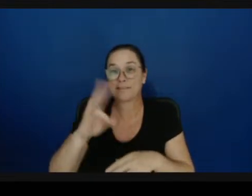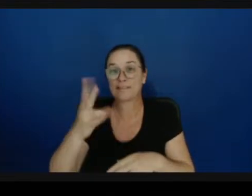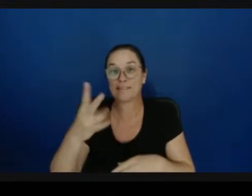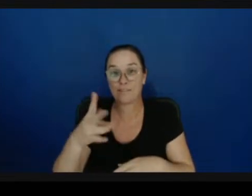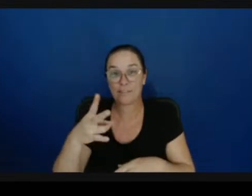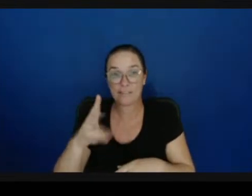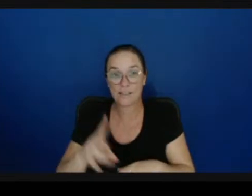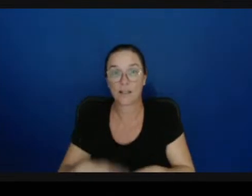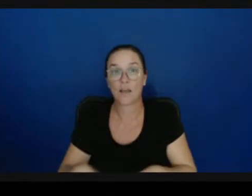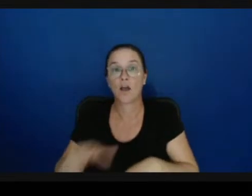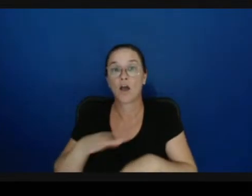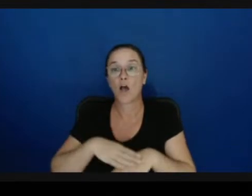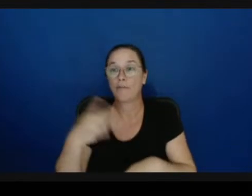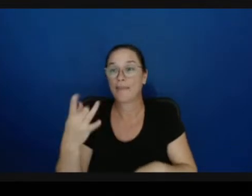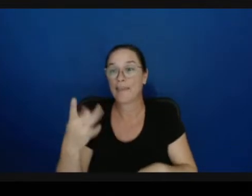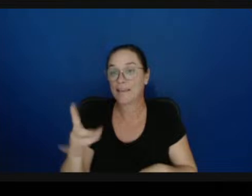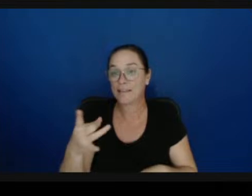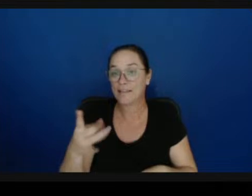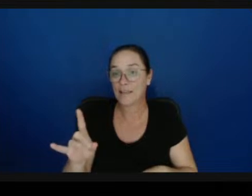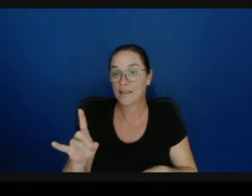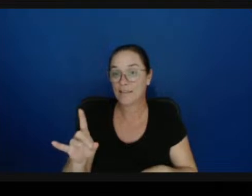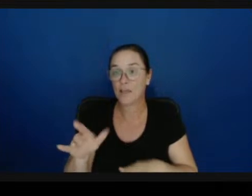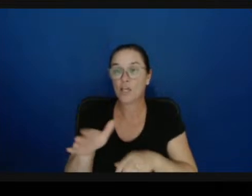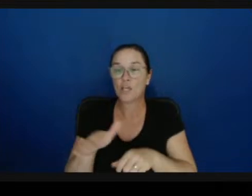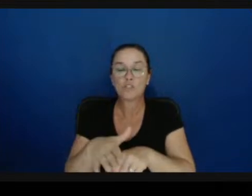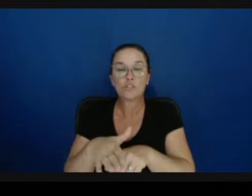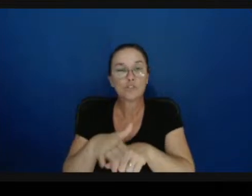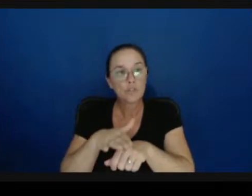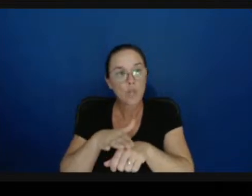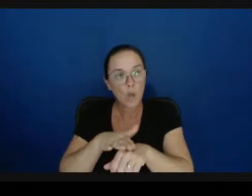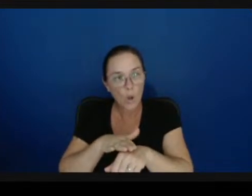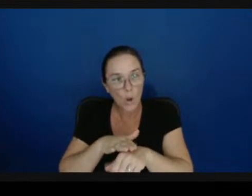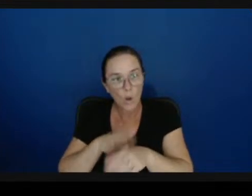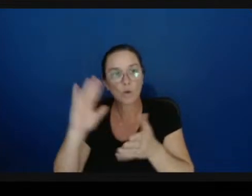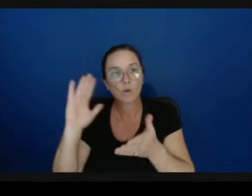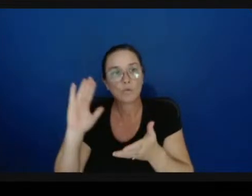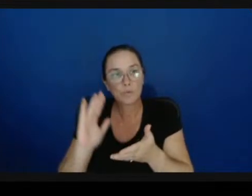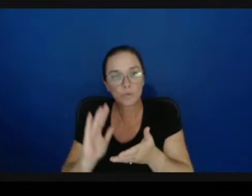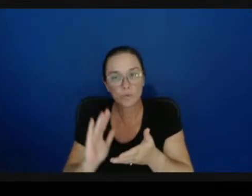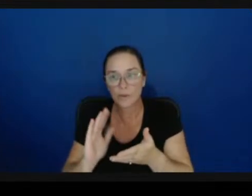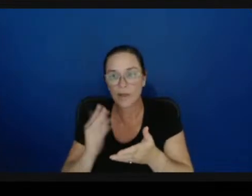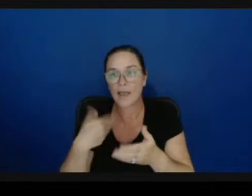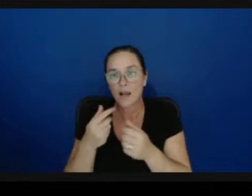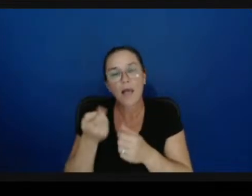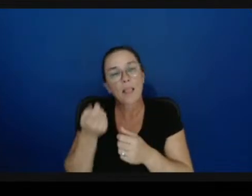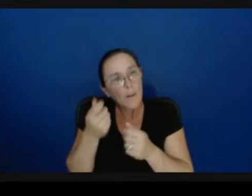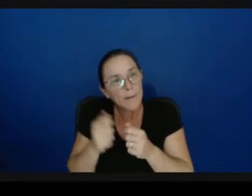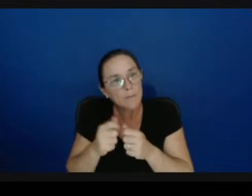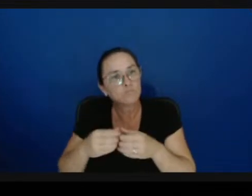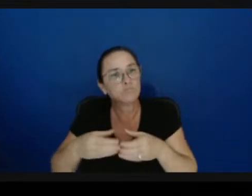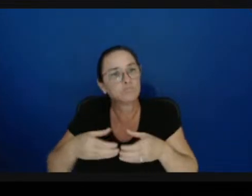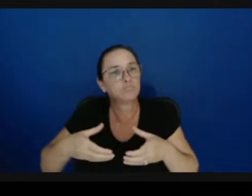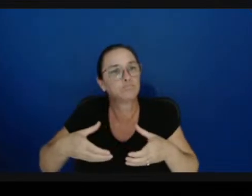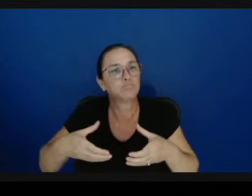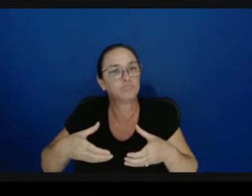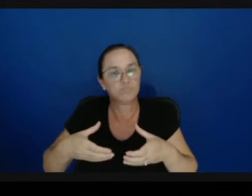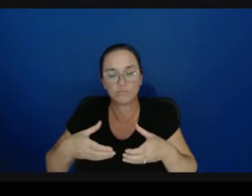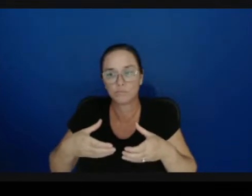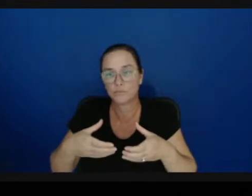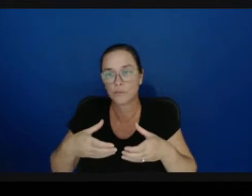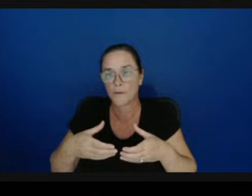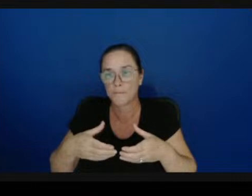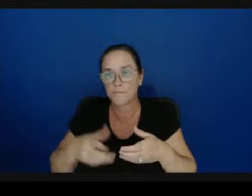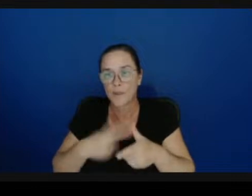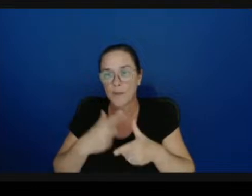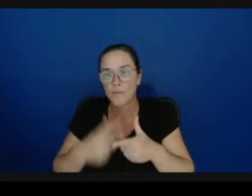On the 18th, we had a slowdown, and so we only have a little bit of expansion of lava coming to the north and a little bit to the south. But then we do have